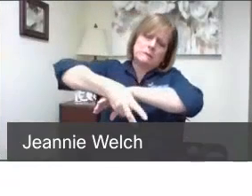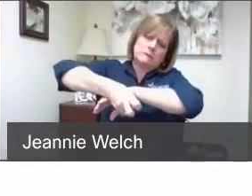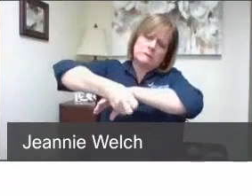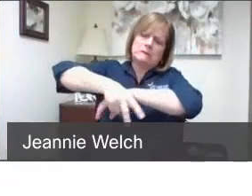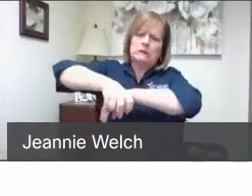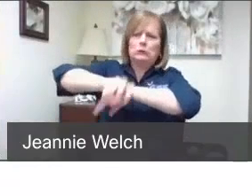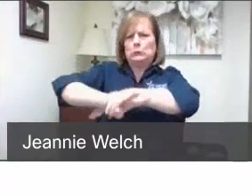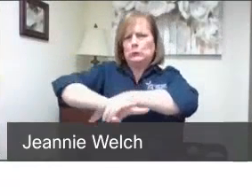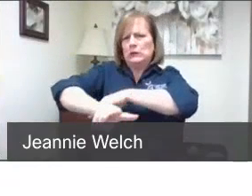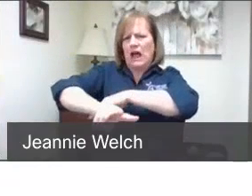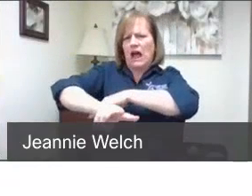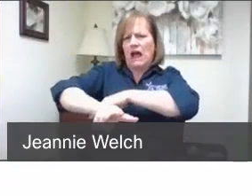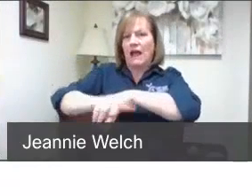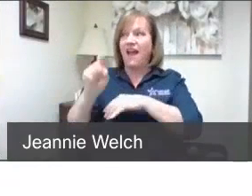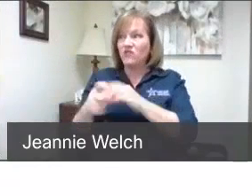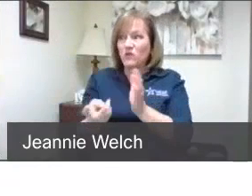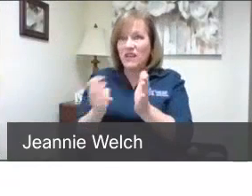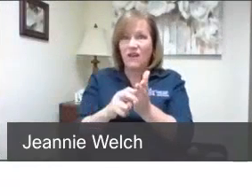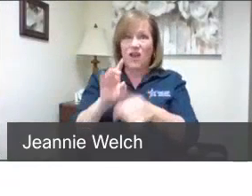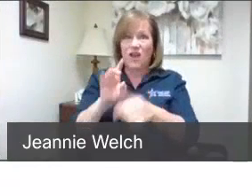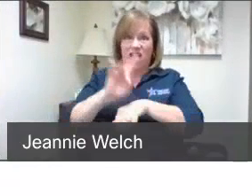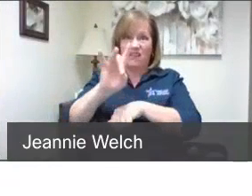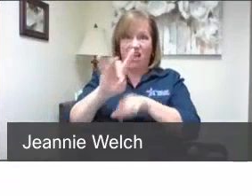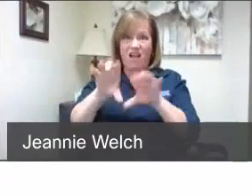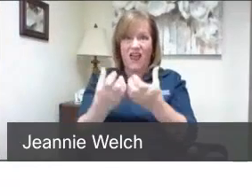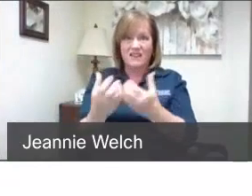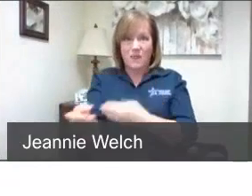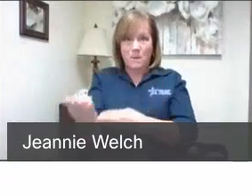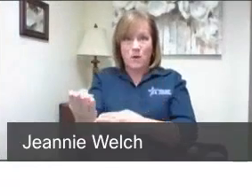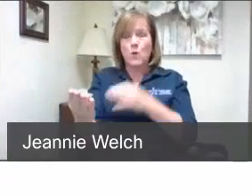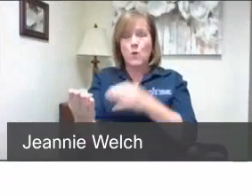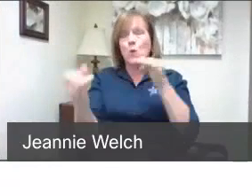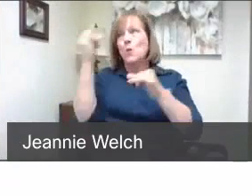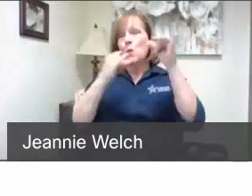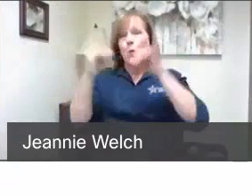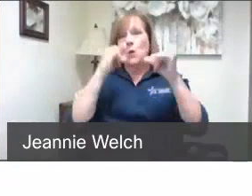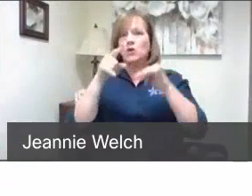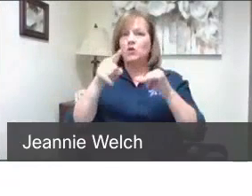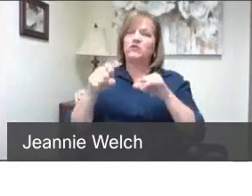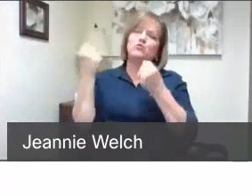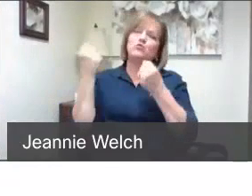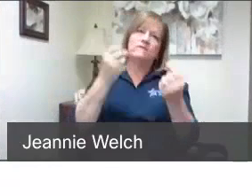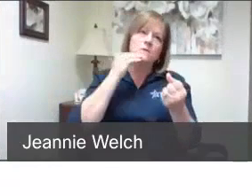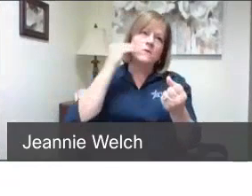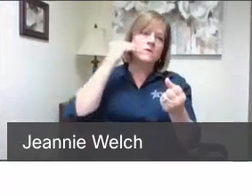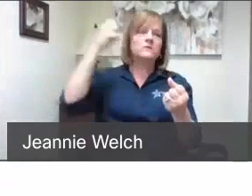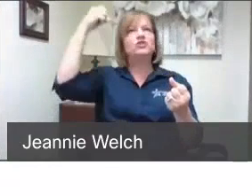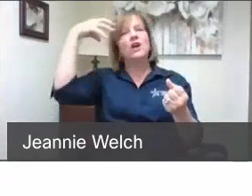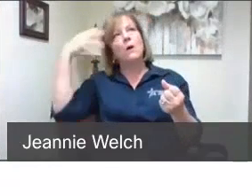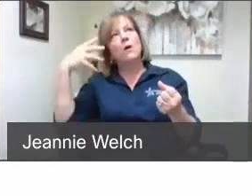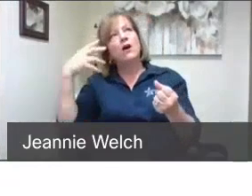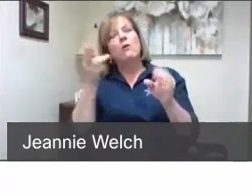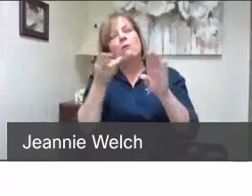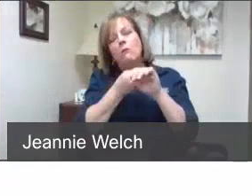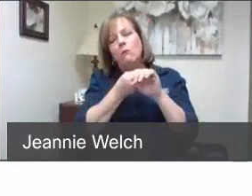and have an 8 o'clock class. So if you get off work at 2 o'clock, you have to make it home, you have to shower, and then get